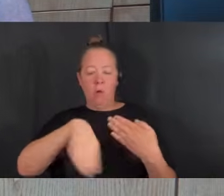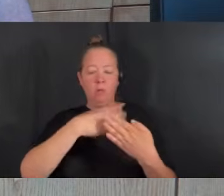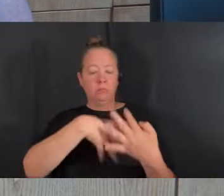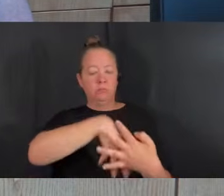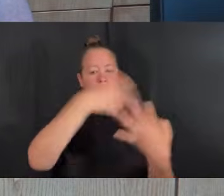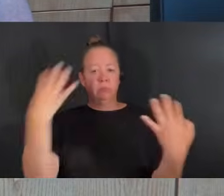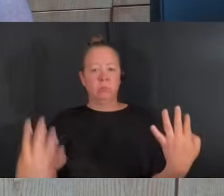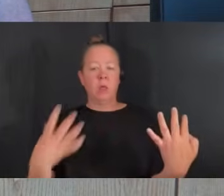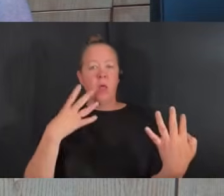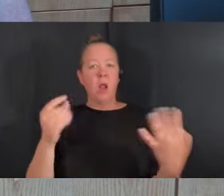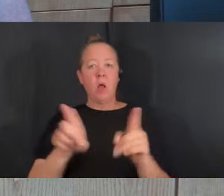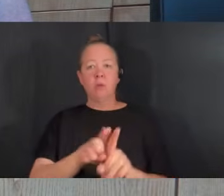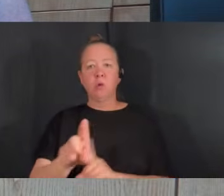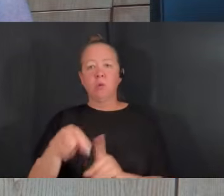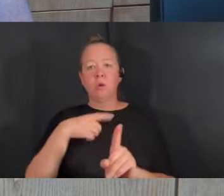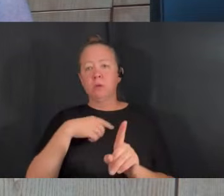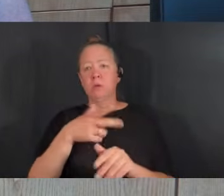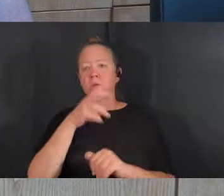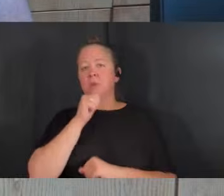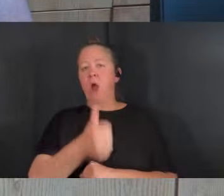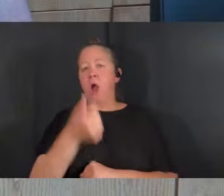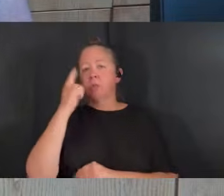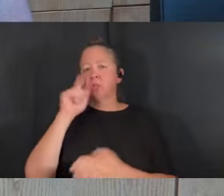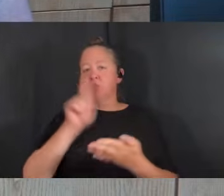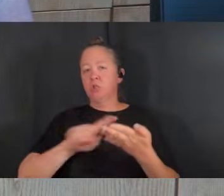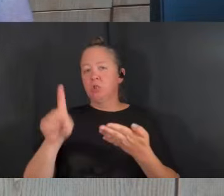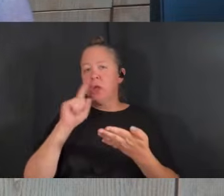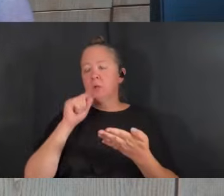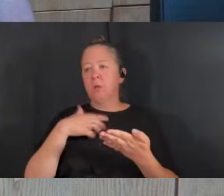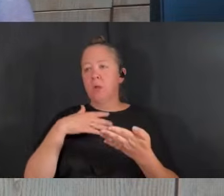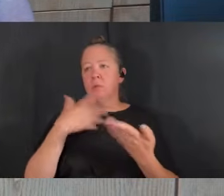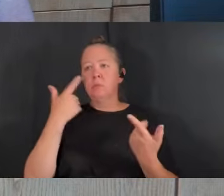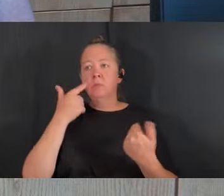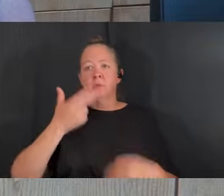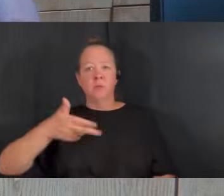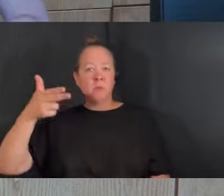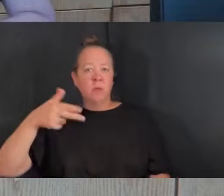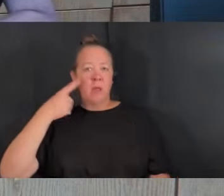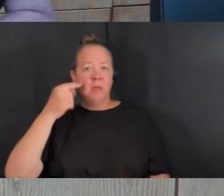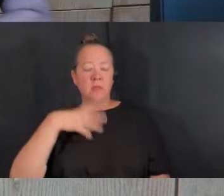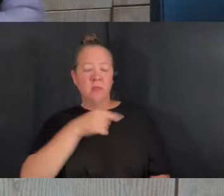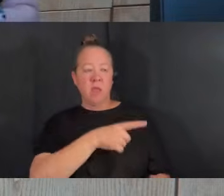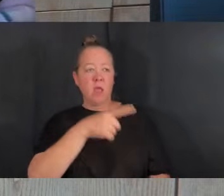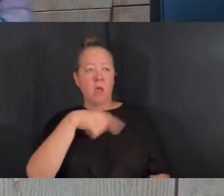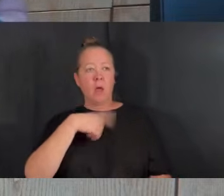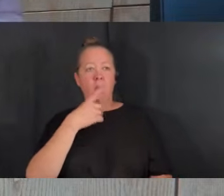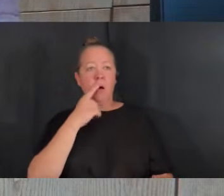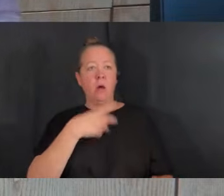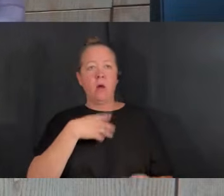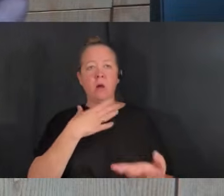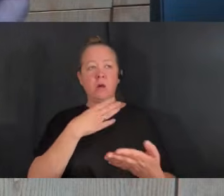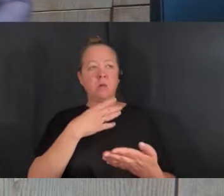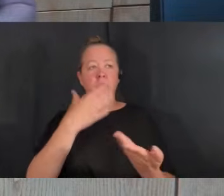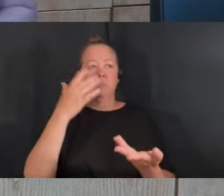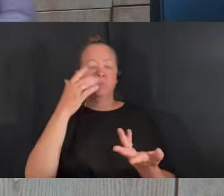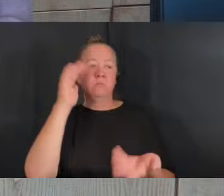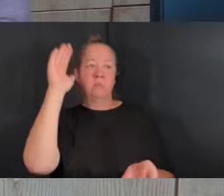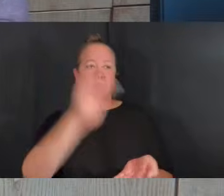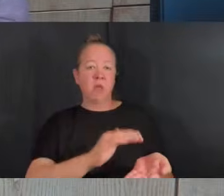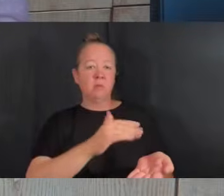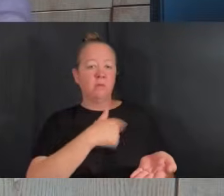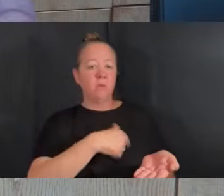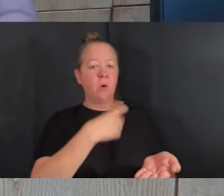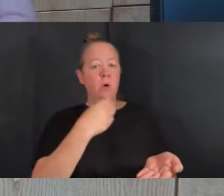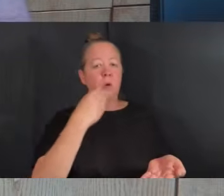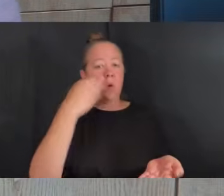guns deprive these individuals of employment, housing, health care, and other necessities. And